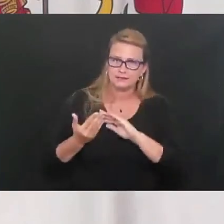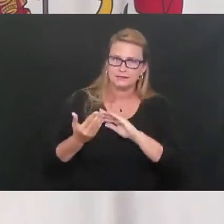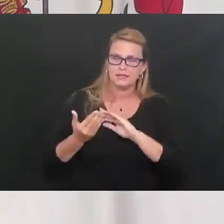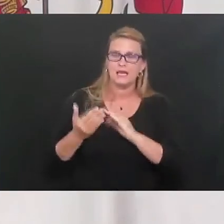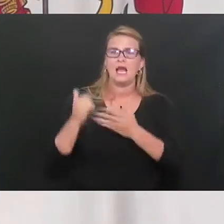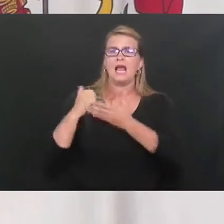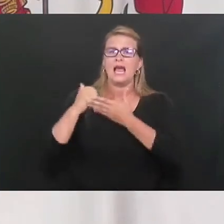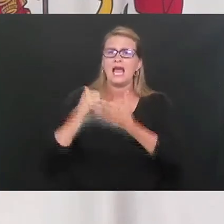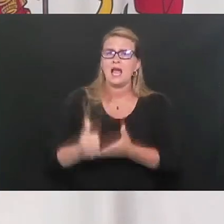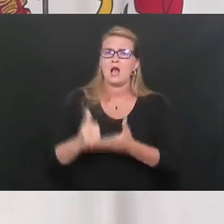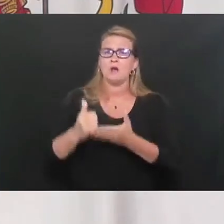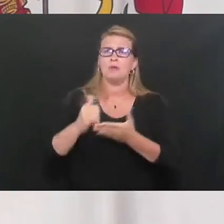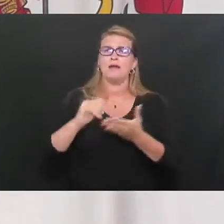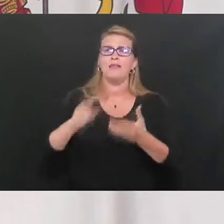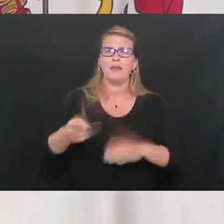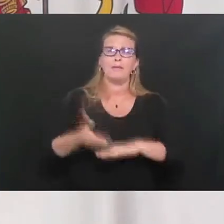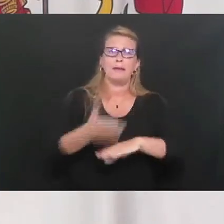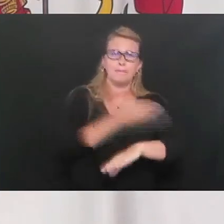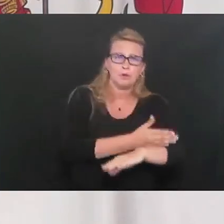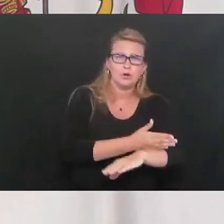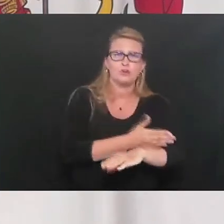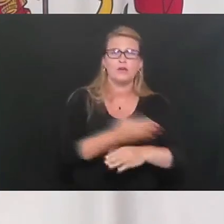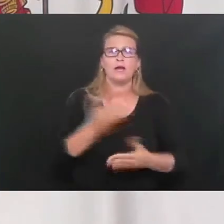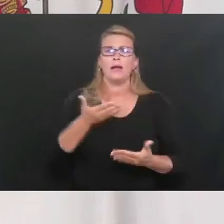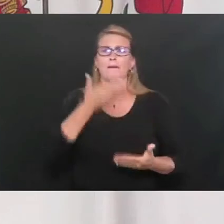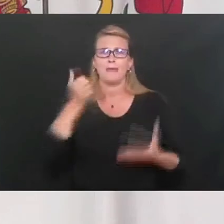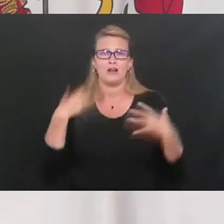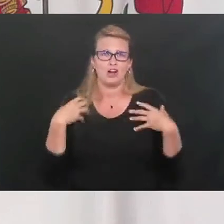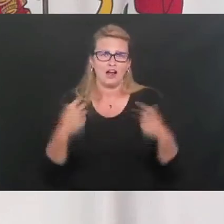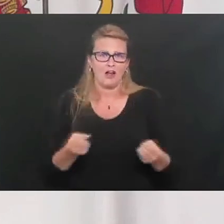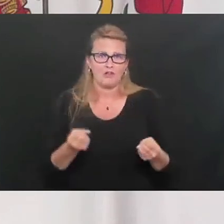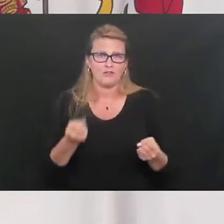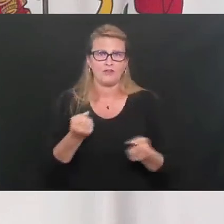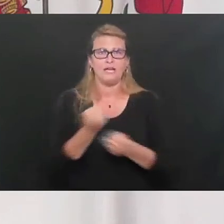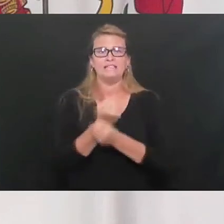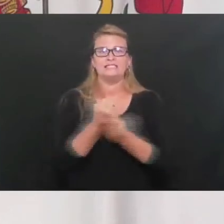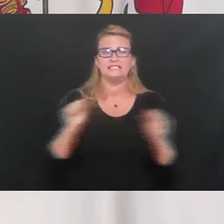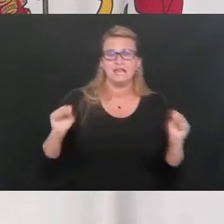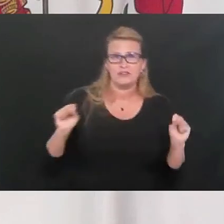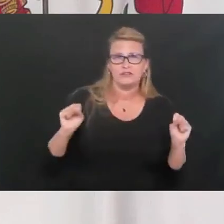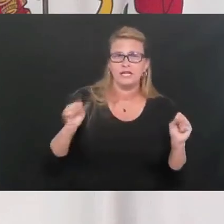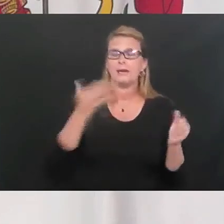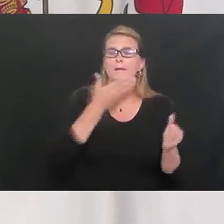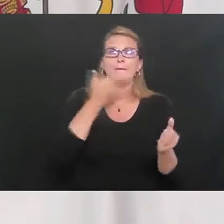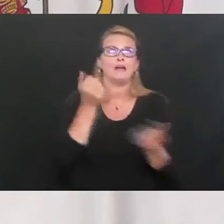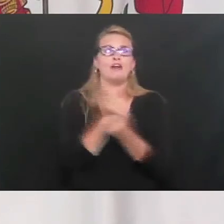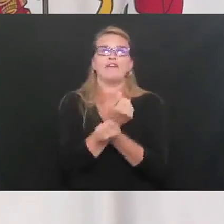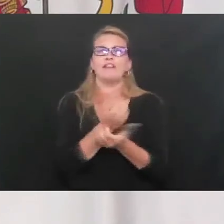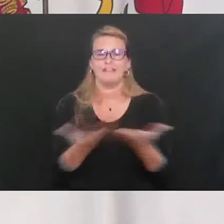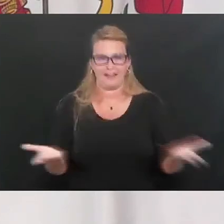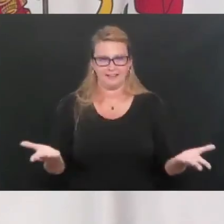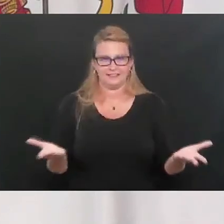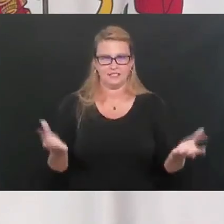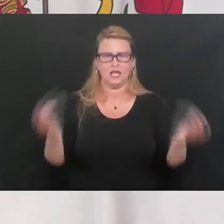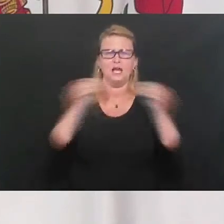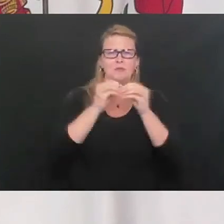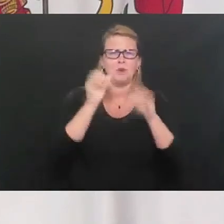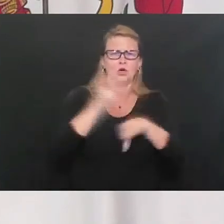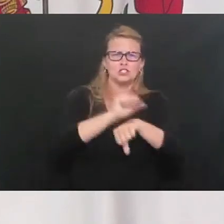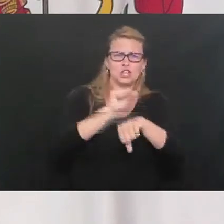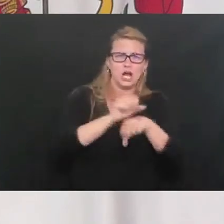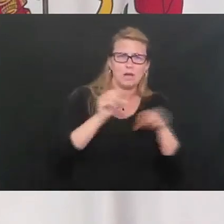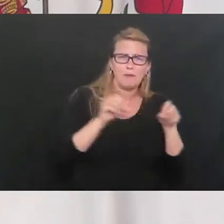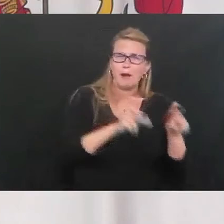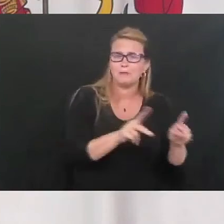have better communities, better health, better safety, better everything in our communities, more job opportunities,